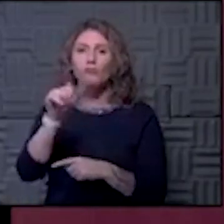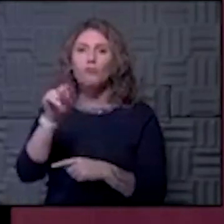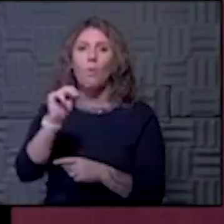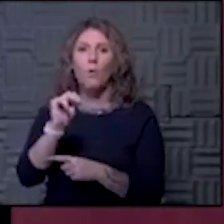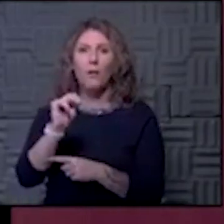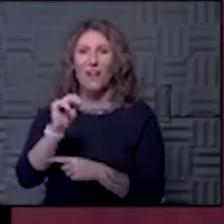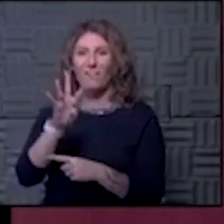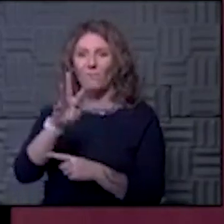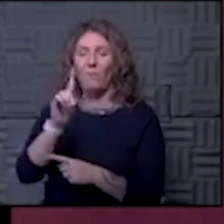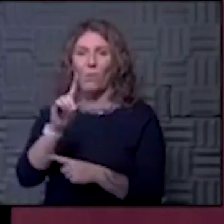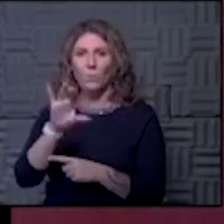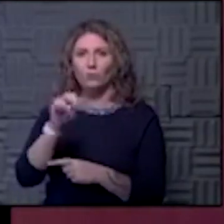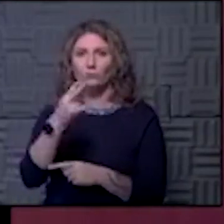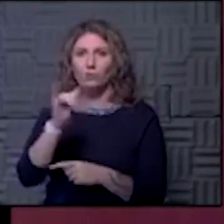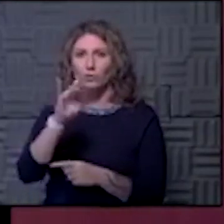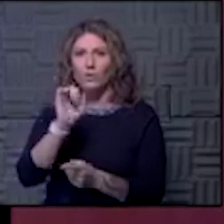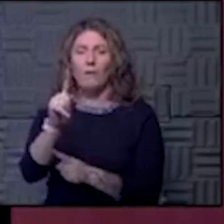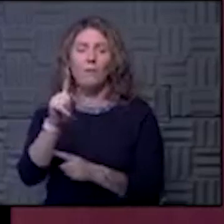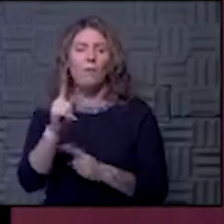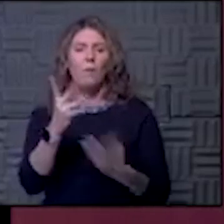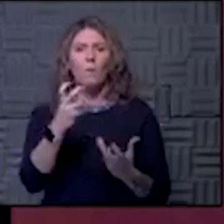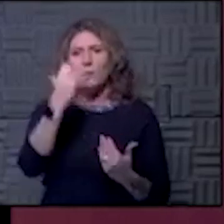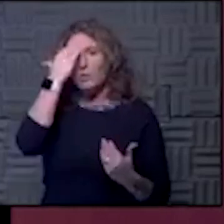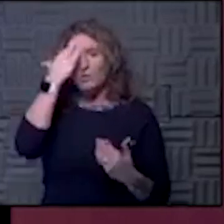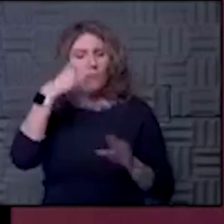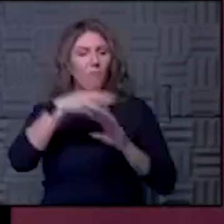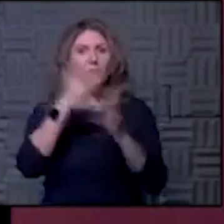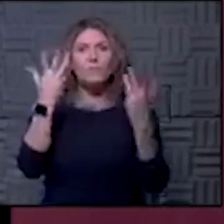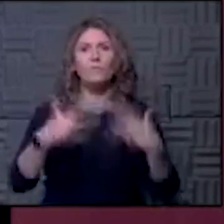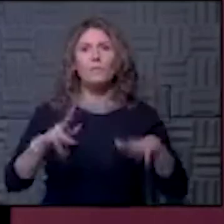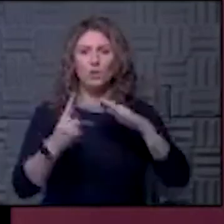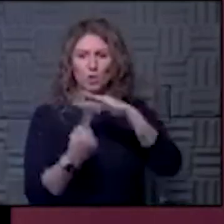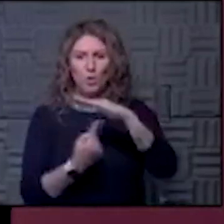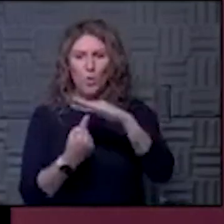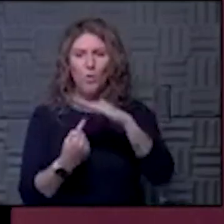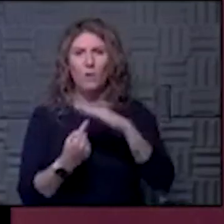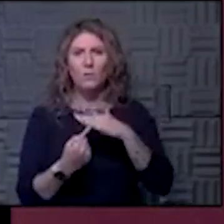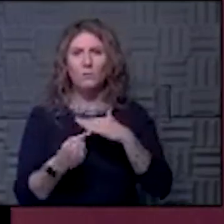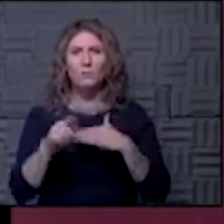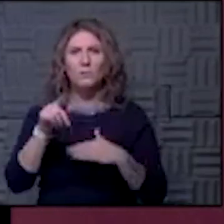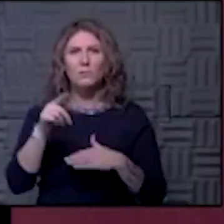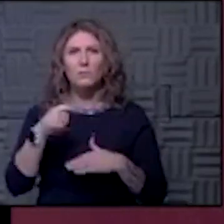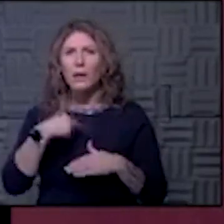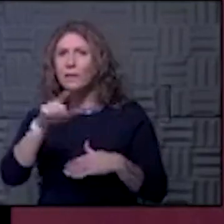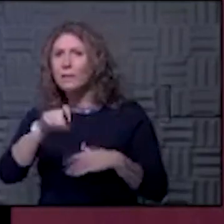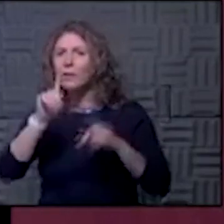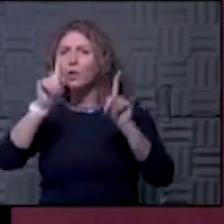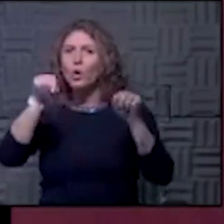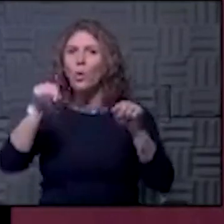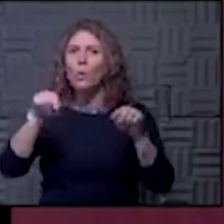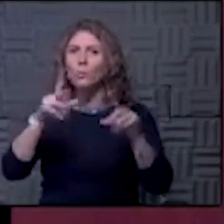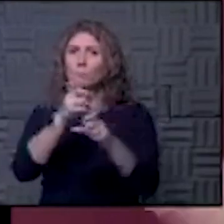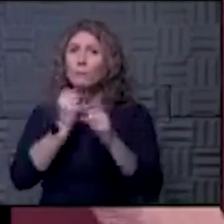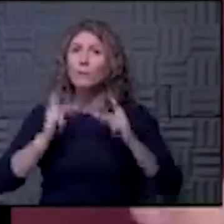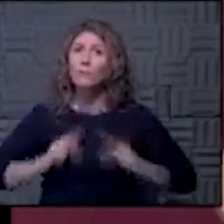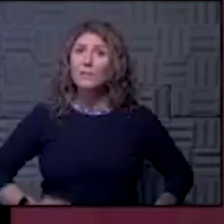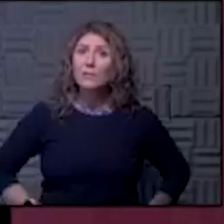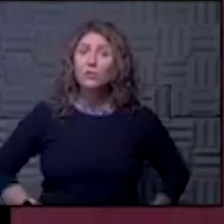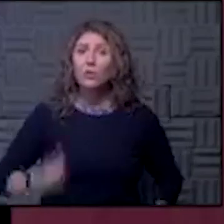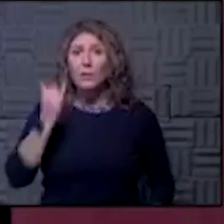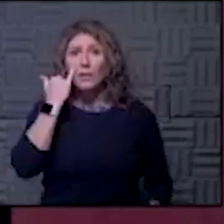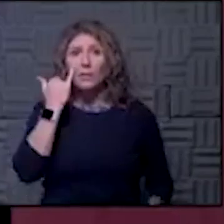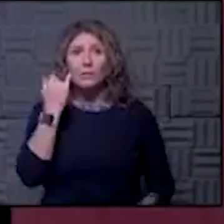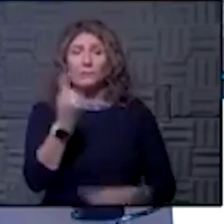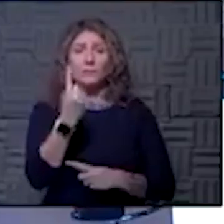wants to know, after I've quarantined, should I go and get a physical? Oh, what do you think? If a person